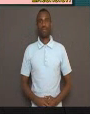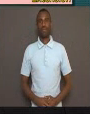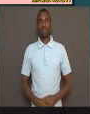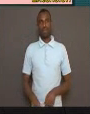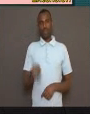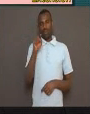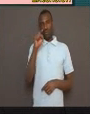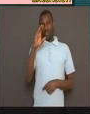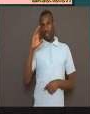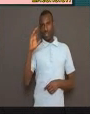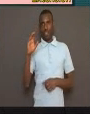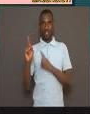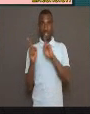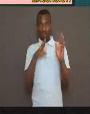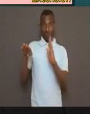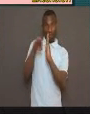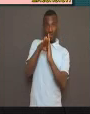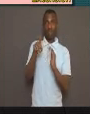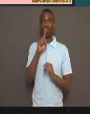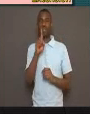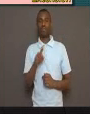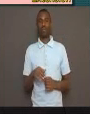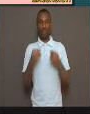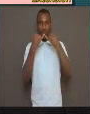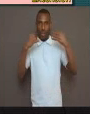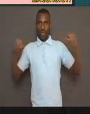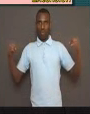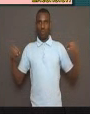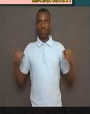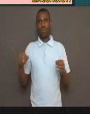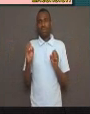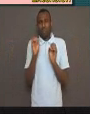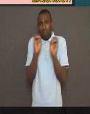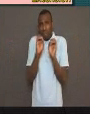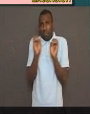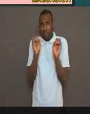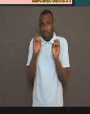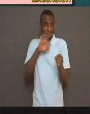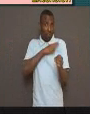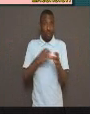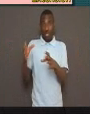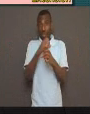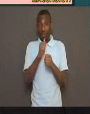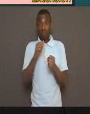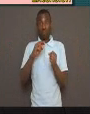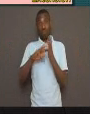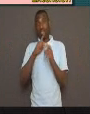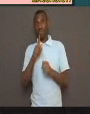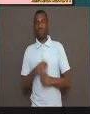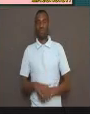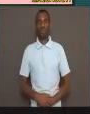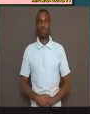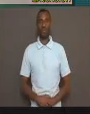Point C marks where the wire cannot take any more force and breaks.